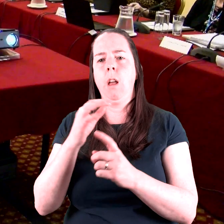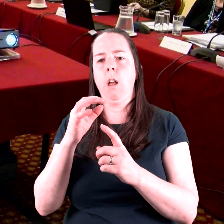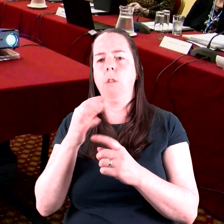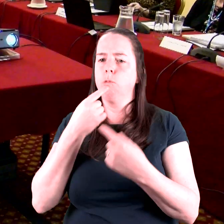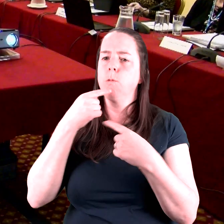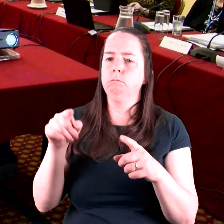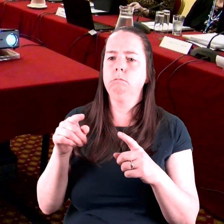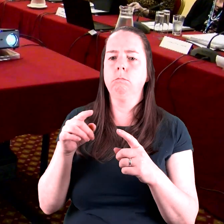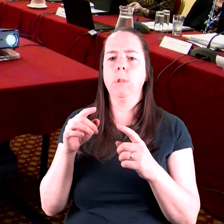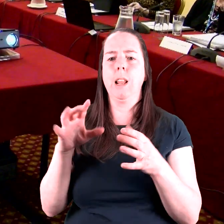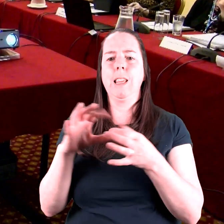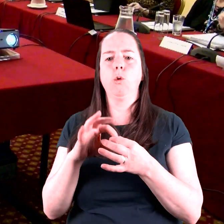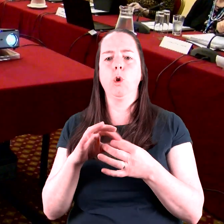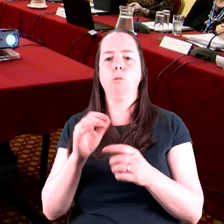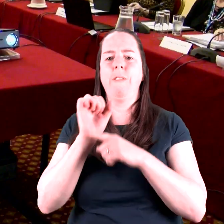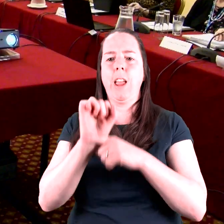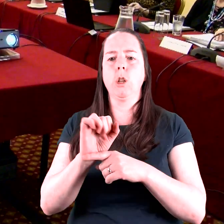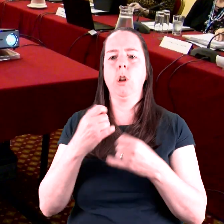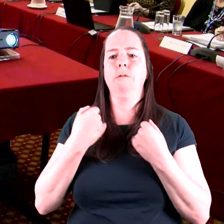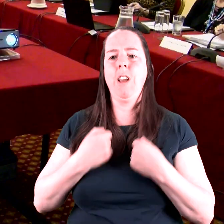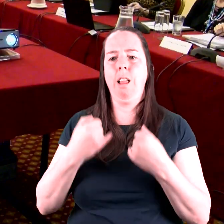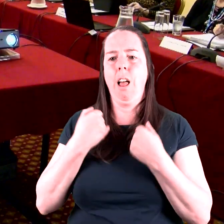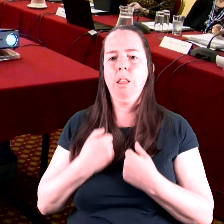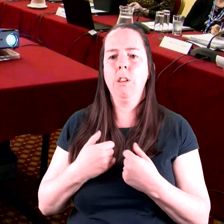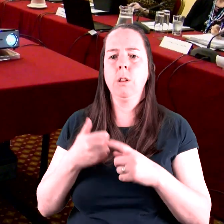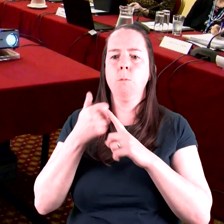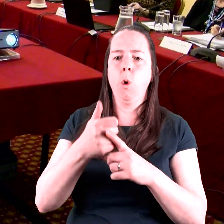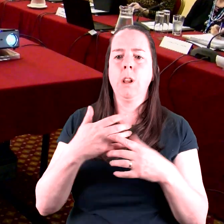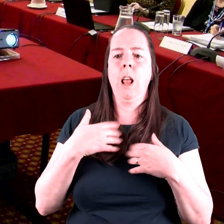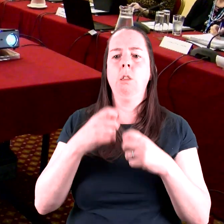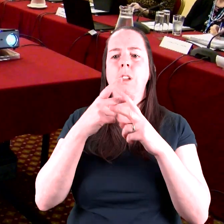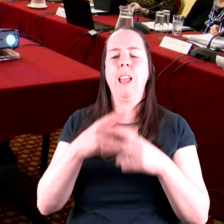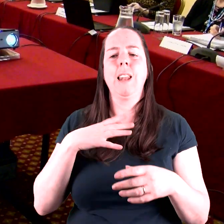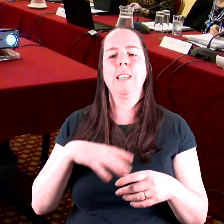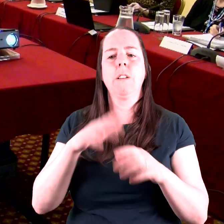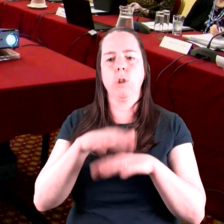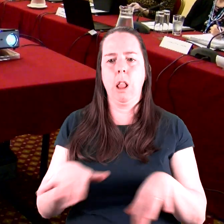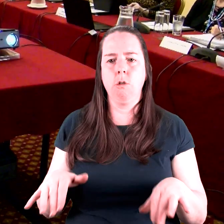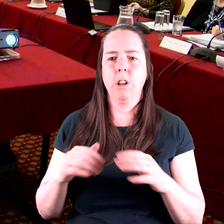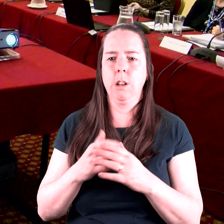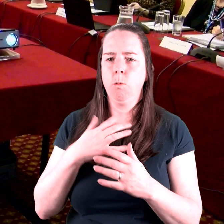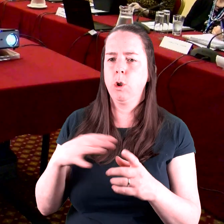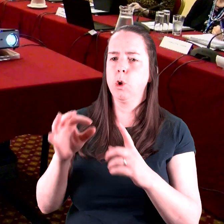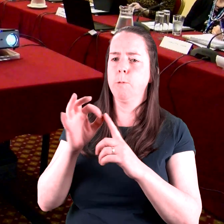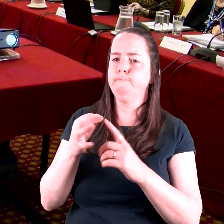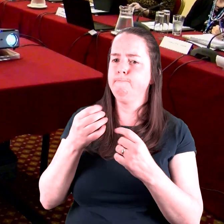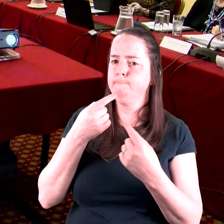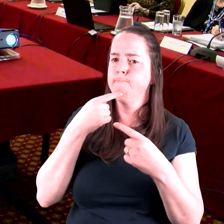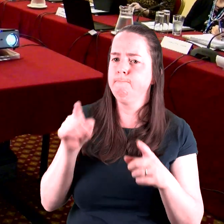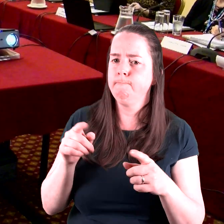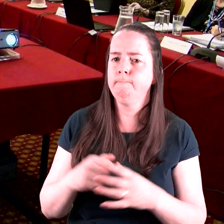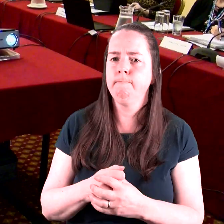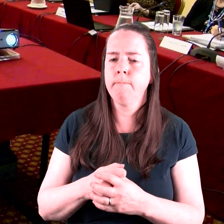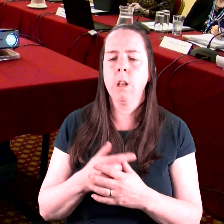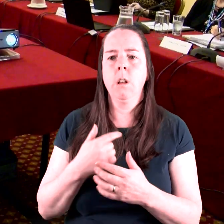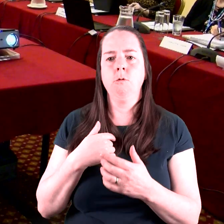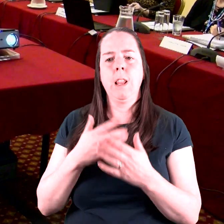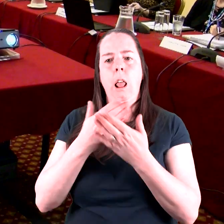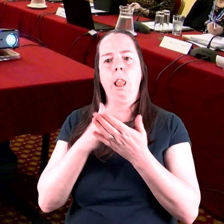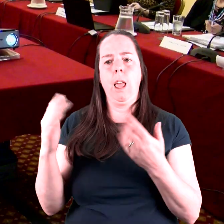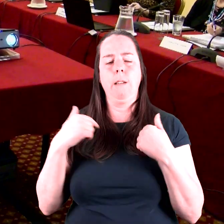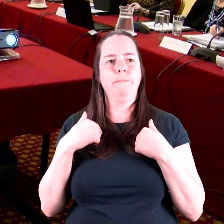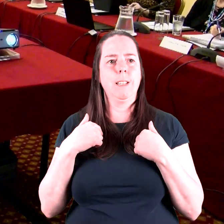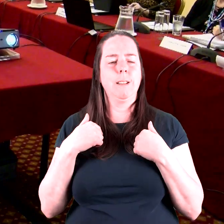make a point in relation to prevention of ill health and supporting the health and care needs of children. It's